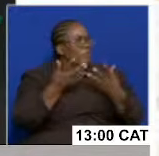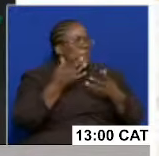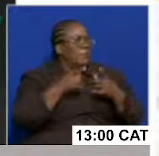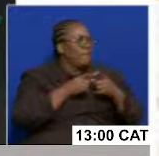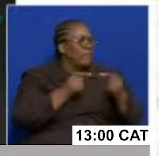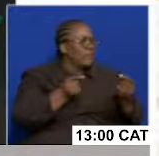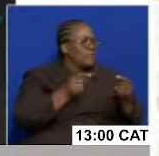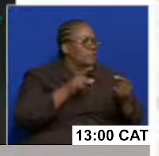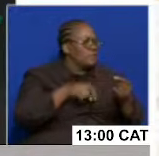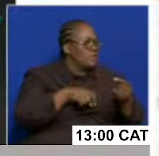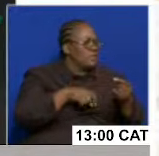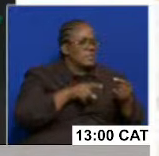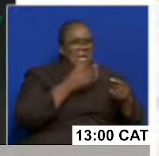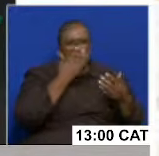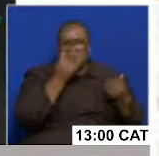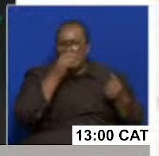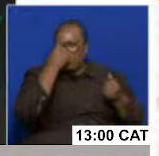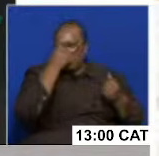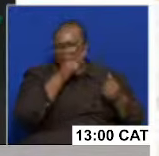going to be.